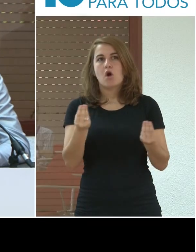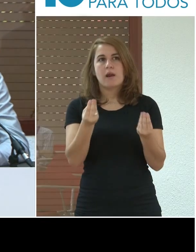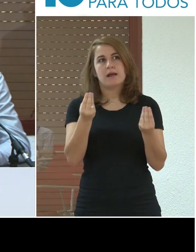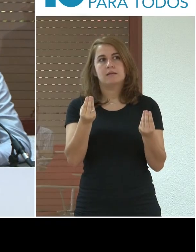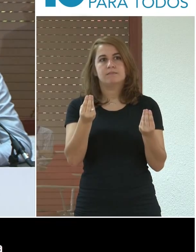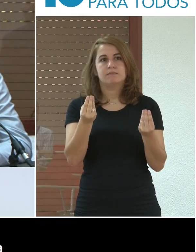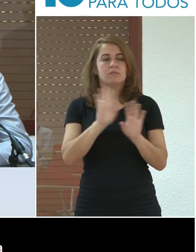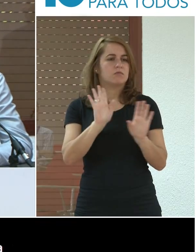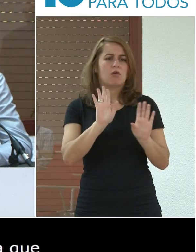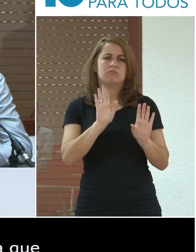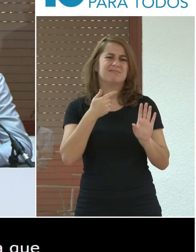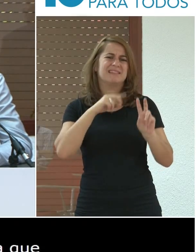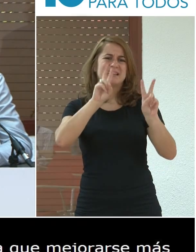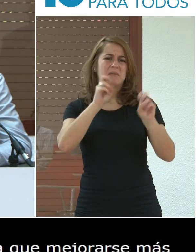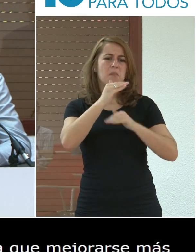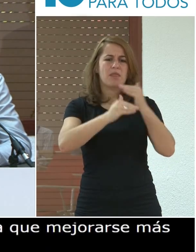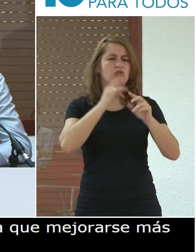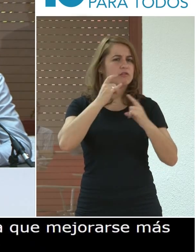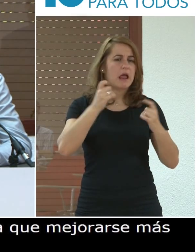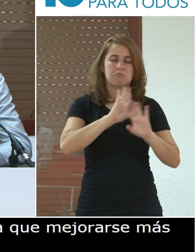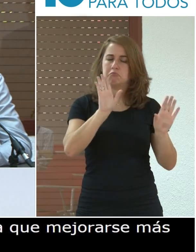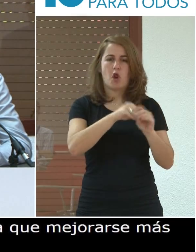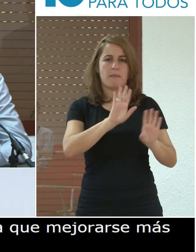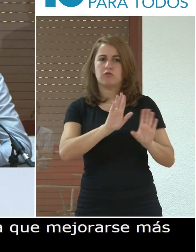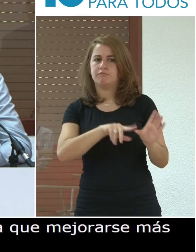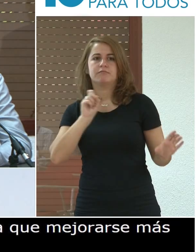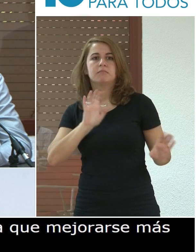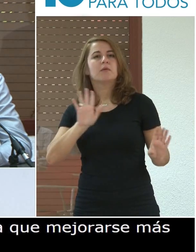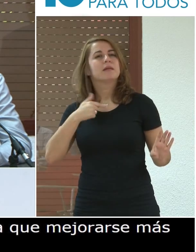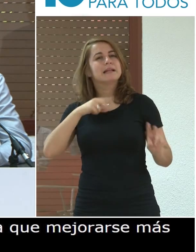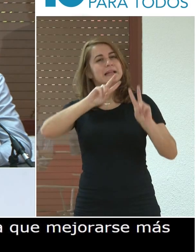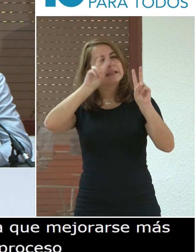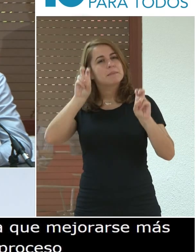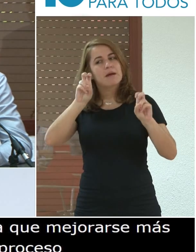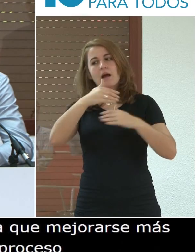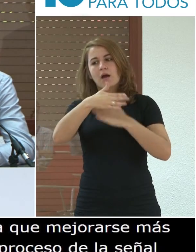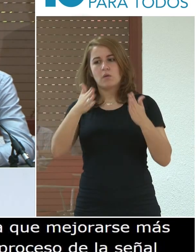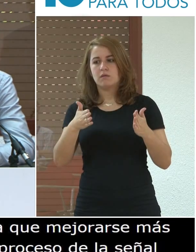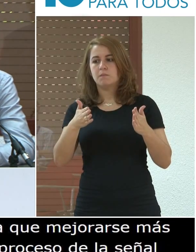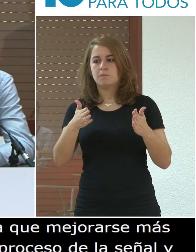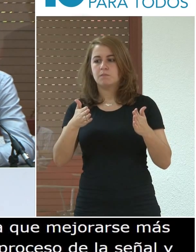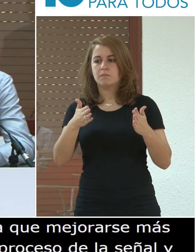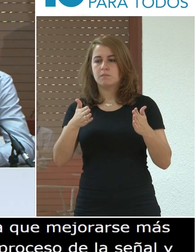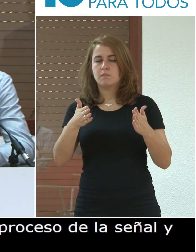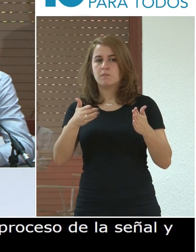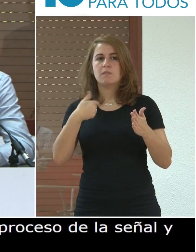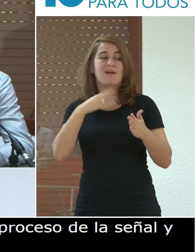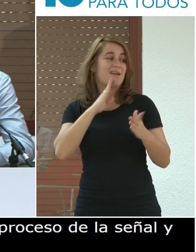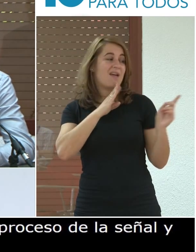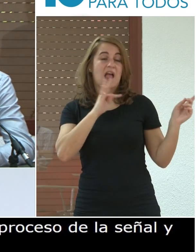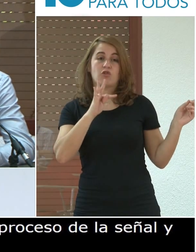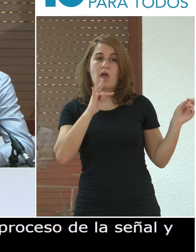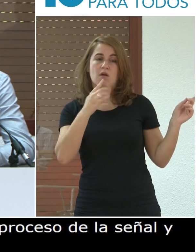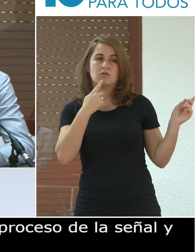I think that what has to improve more is the hardware.